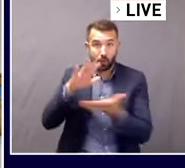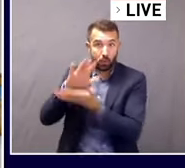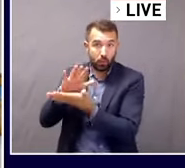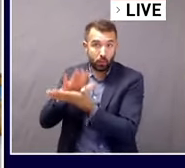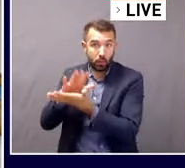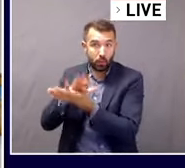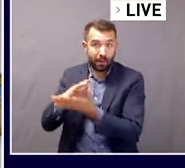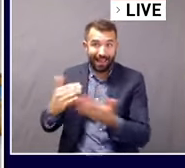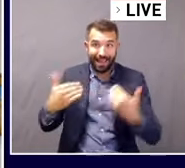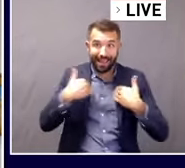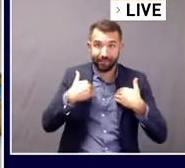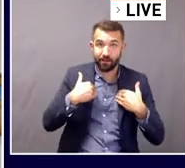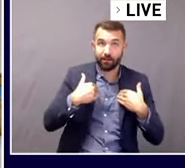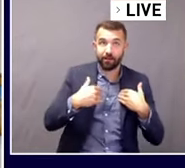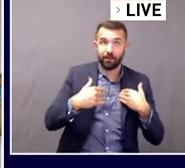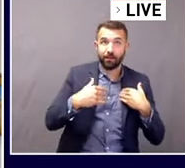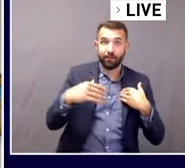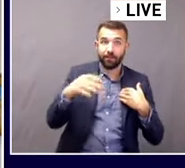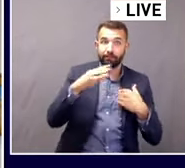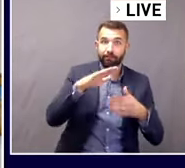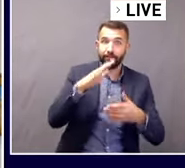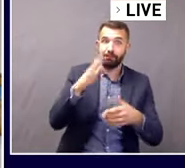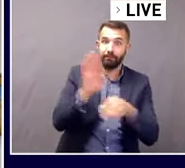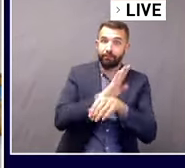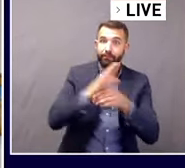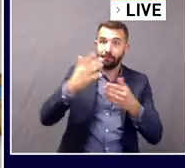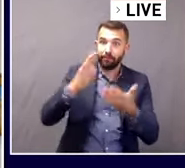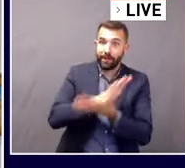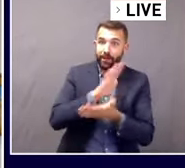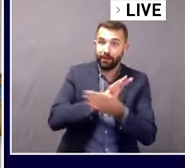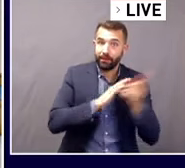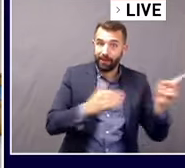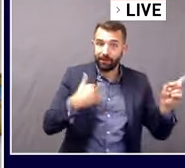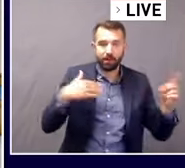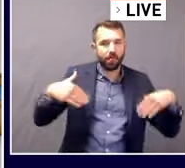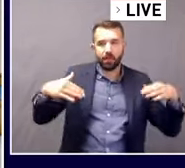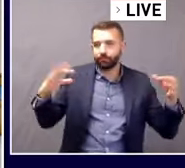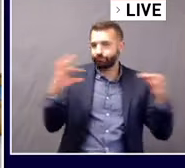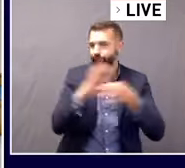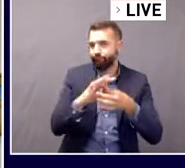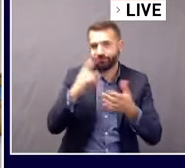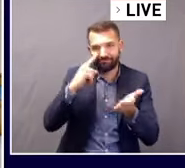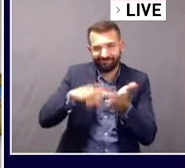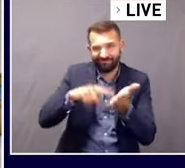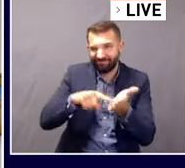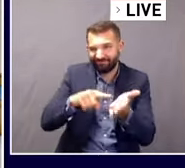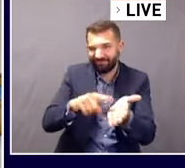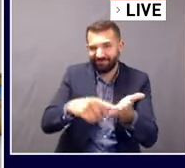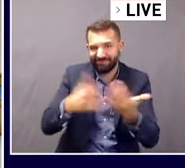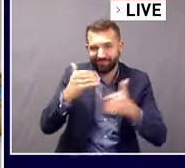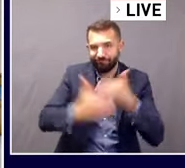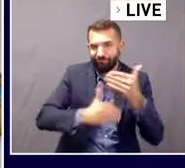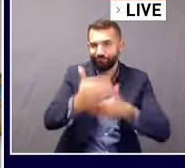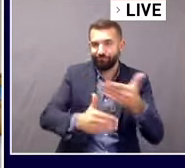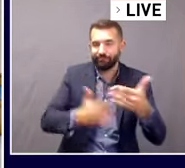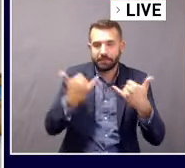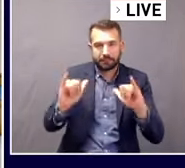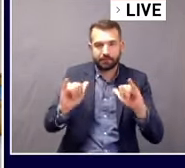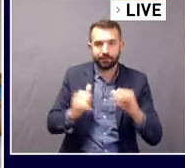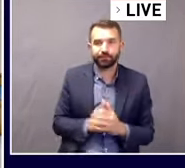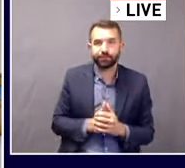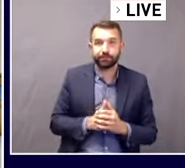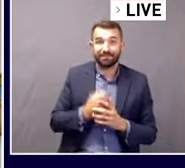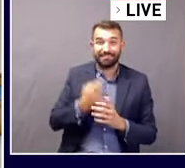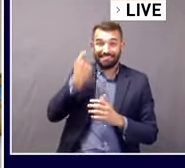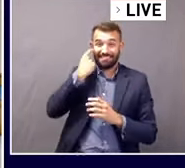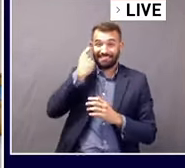the ND paper mill. That is, of course, an area that our investigators are looking into. Right before this briefing, I checked